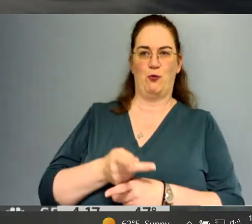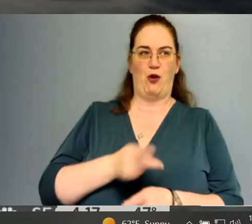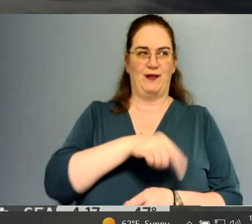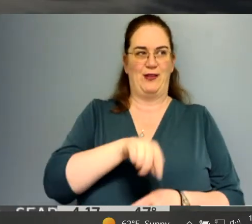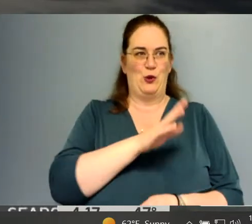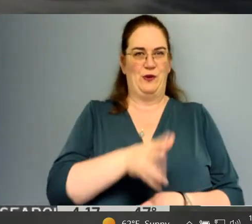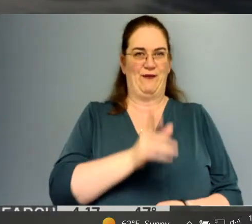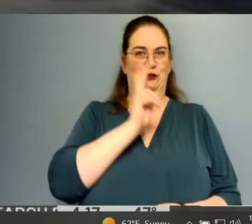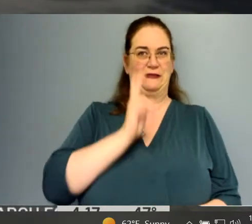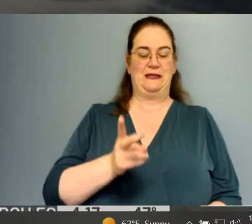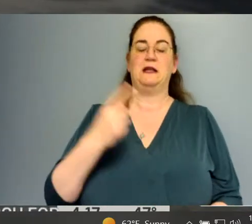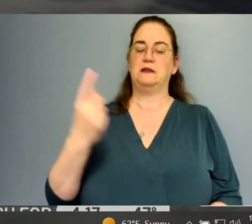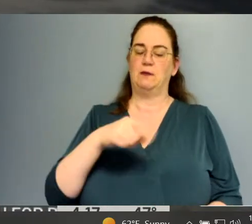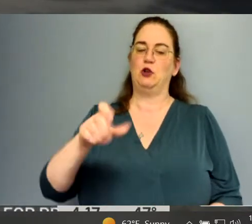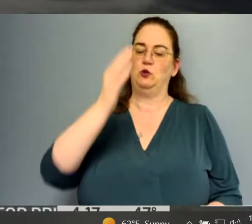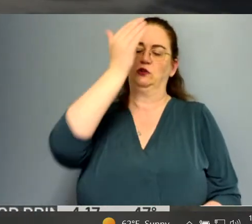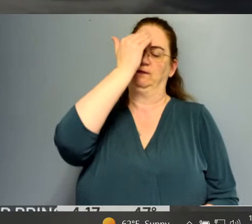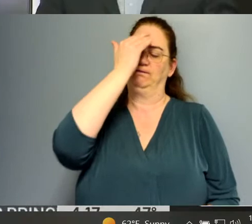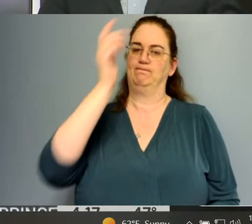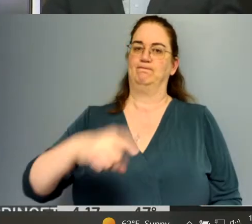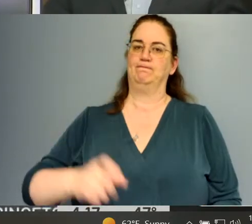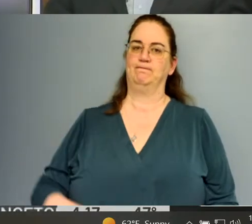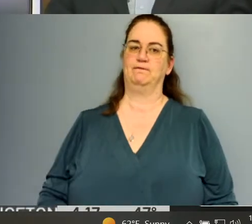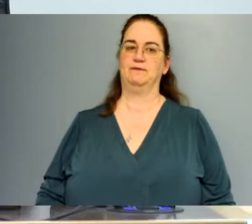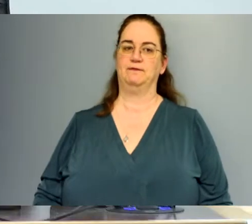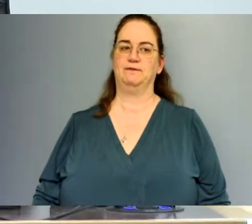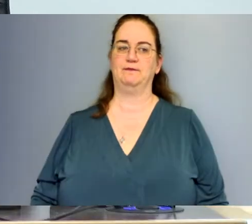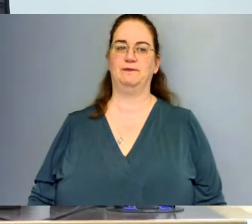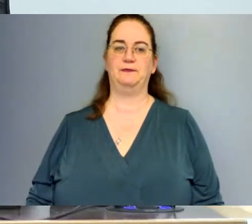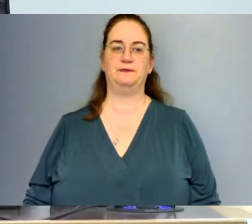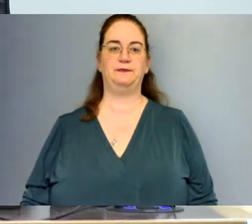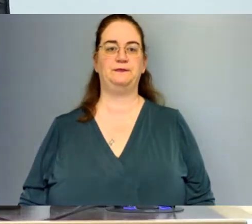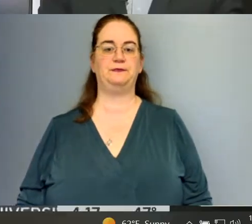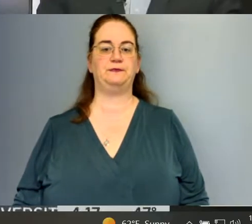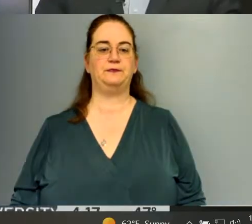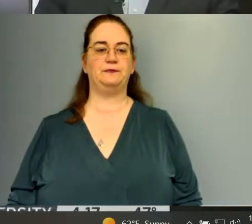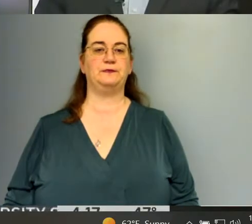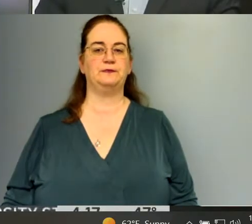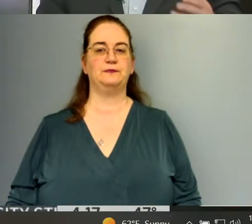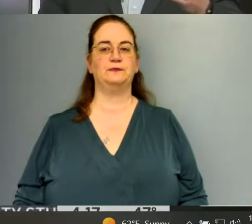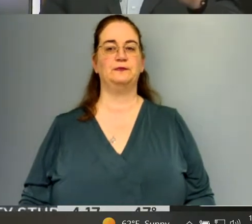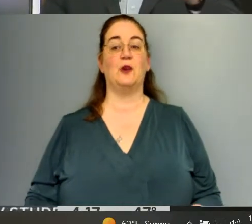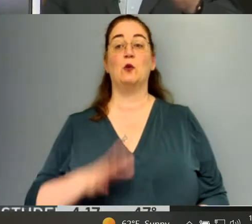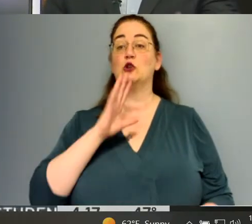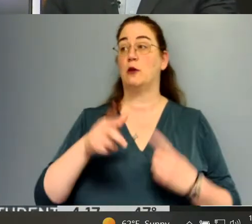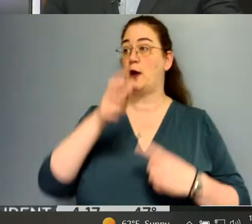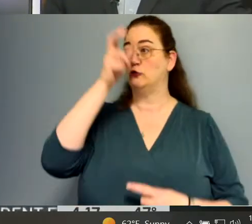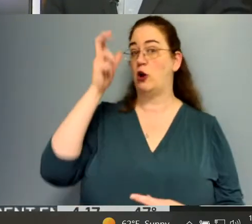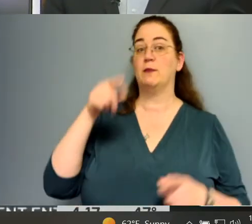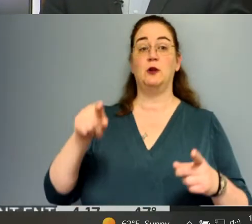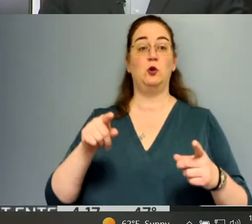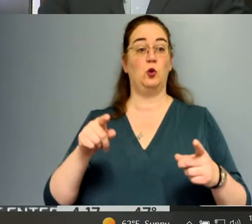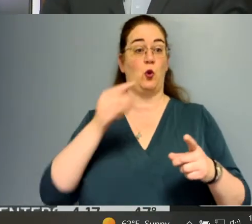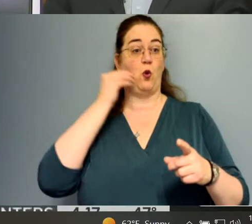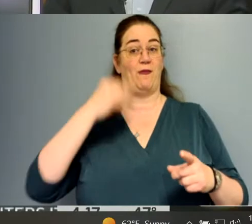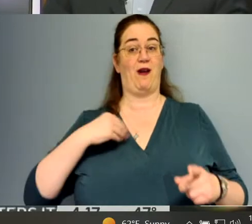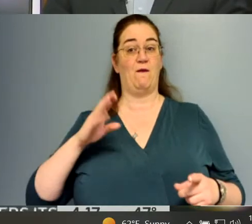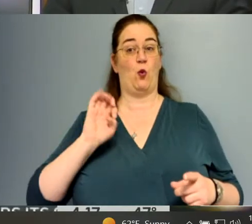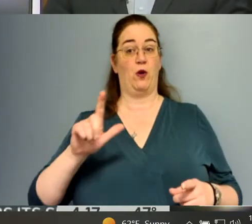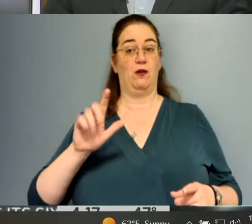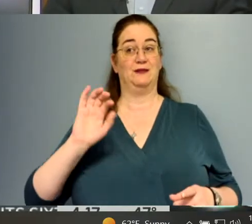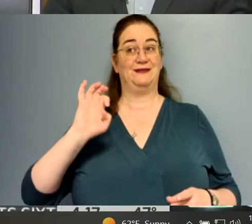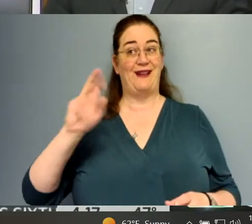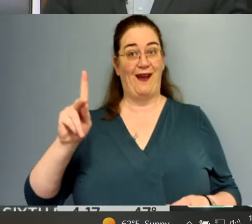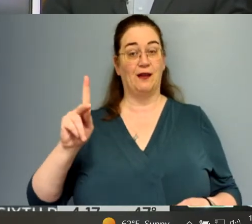see. It's something you need to be aware of. Yeah, we're talking about trucks here, but if you have an oil tank at your home, it is also